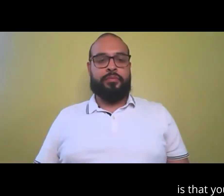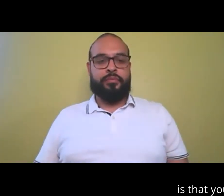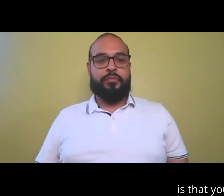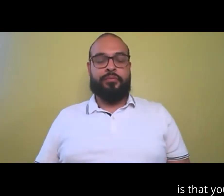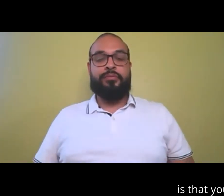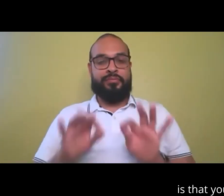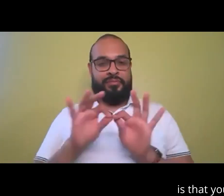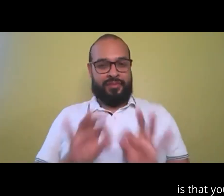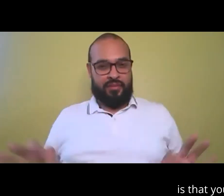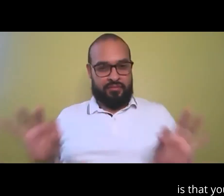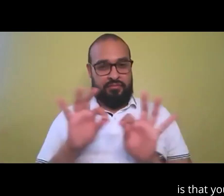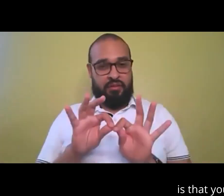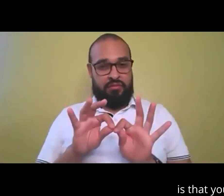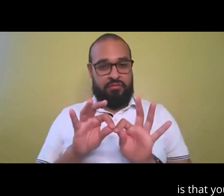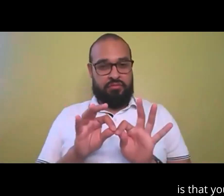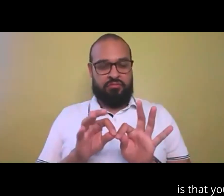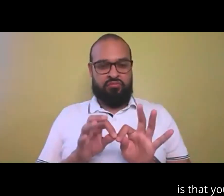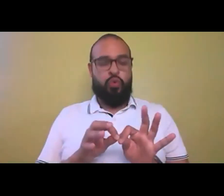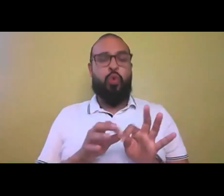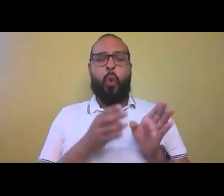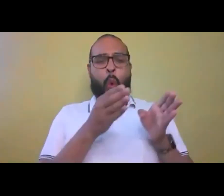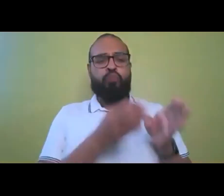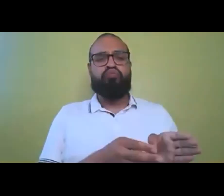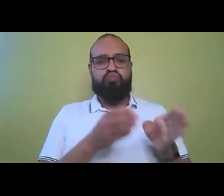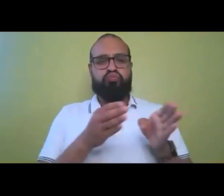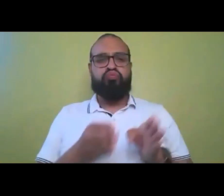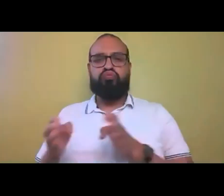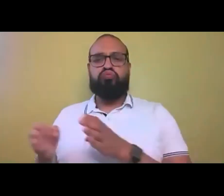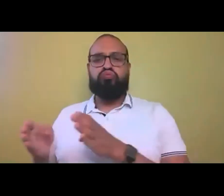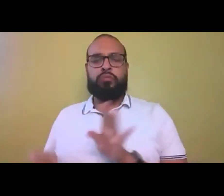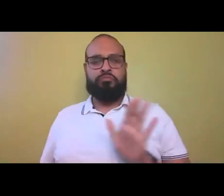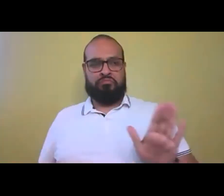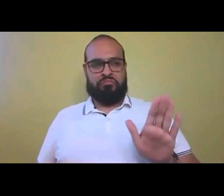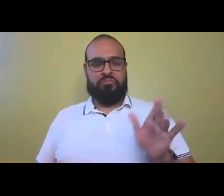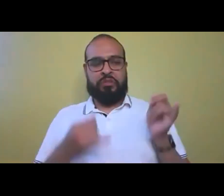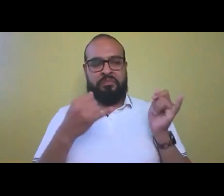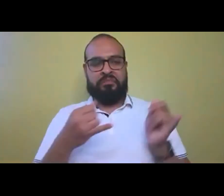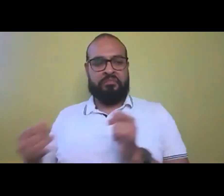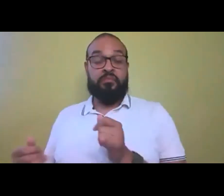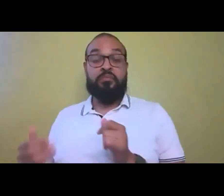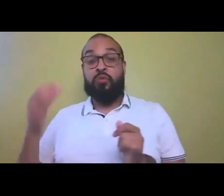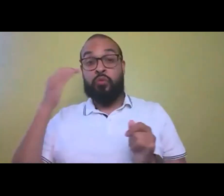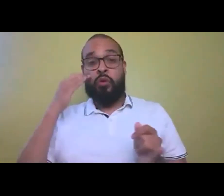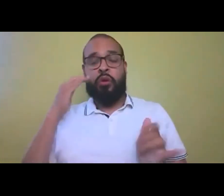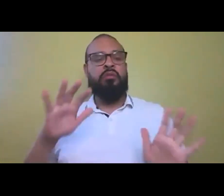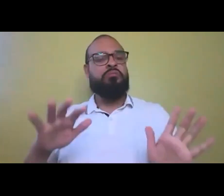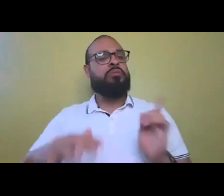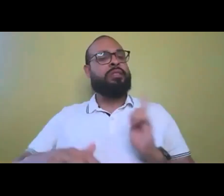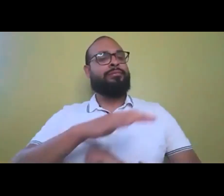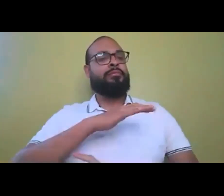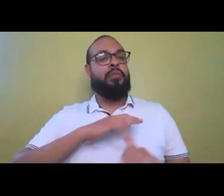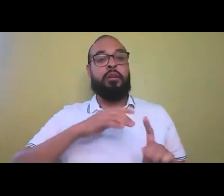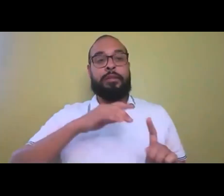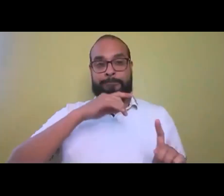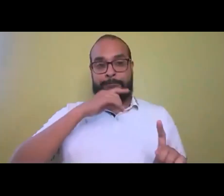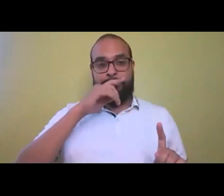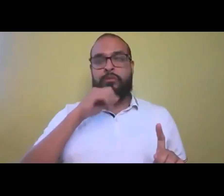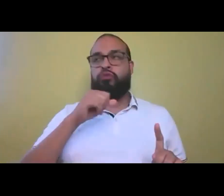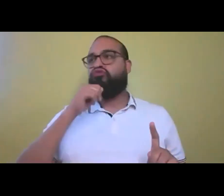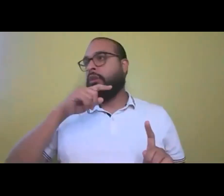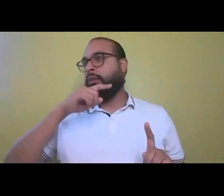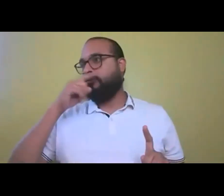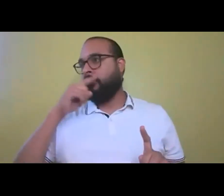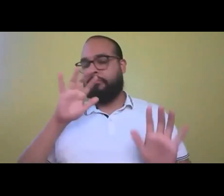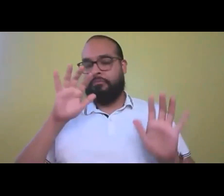at the individual child, because we really, even within a hearing or non-hearing community, every sensory system